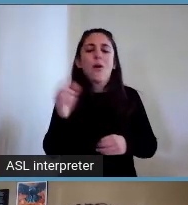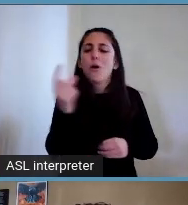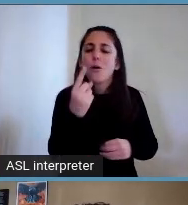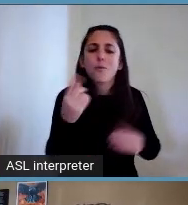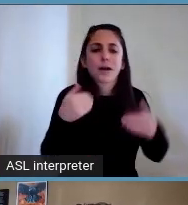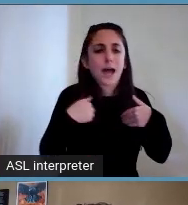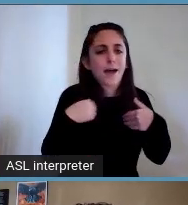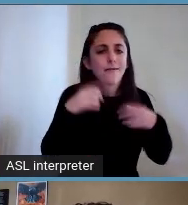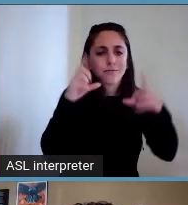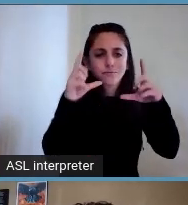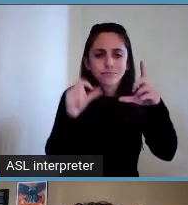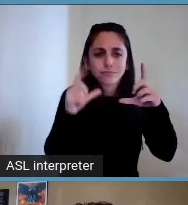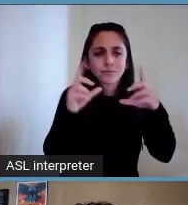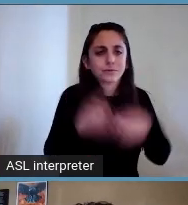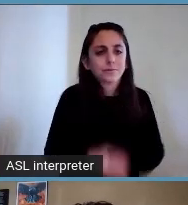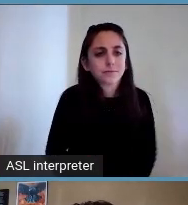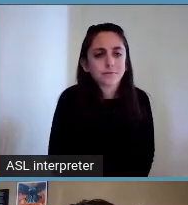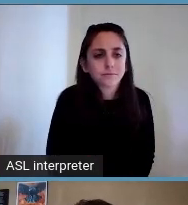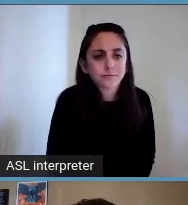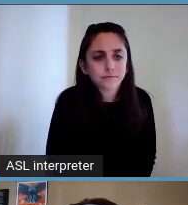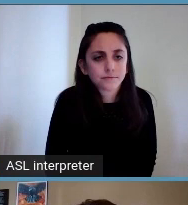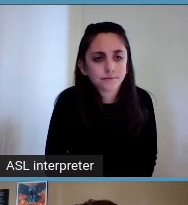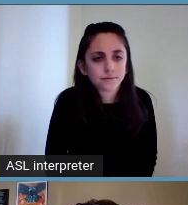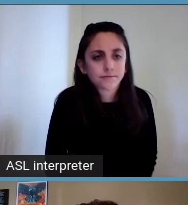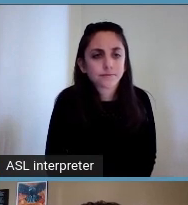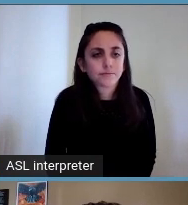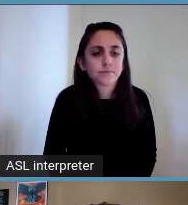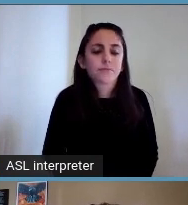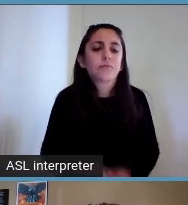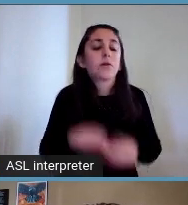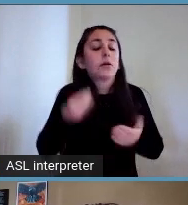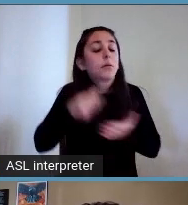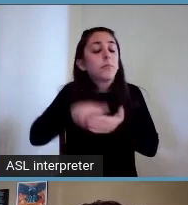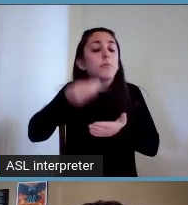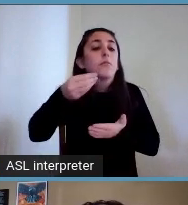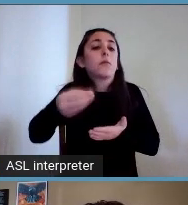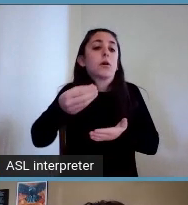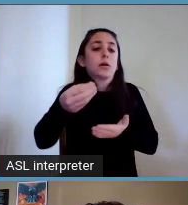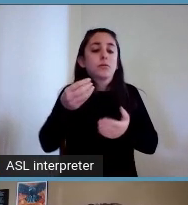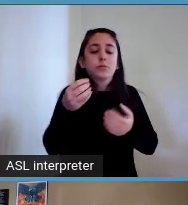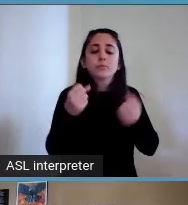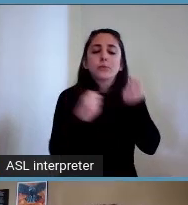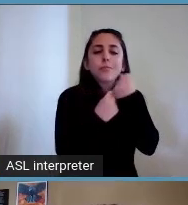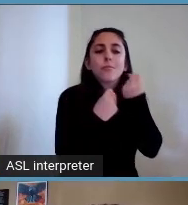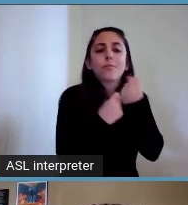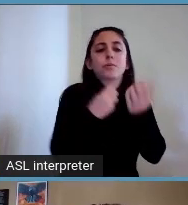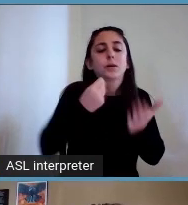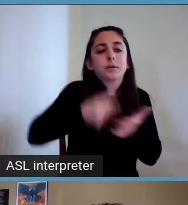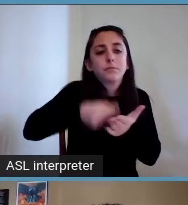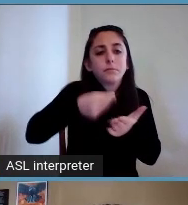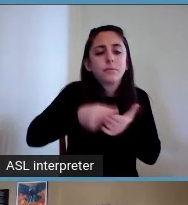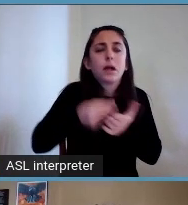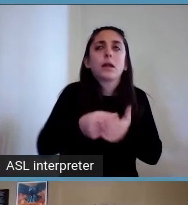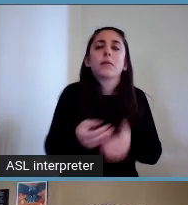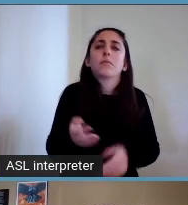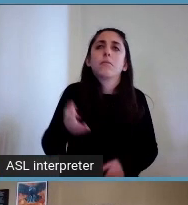use is a Nikon Coolpix that we bought with grant money several years ago now. So long ago, the camera is now falling